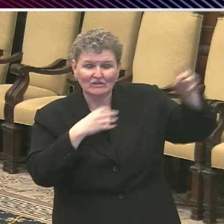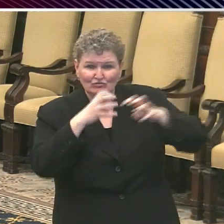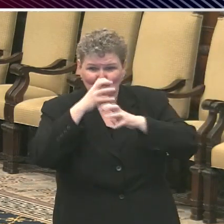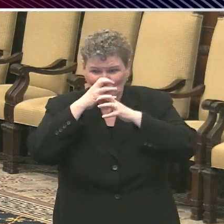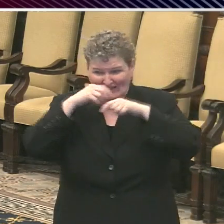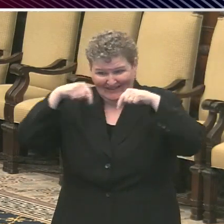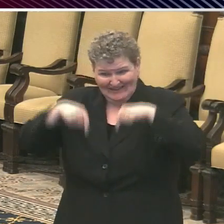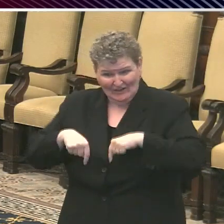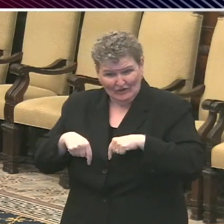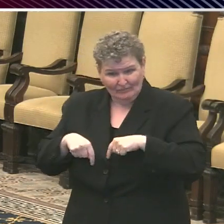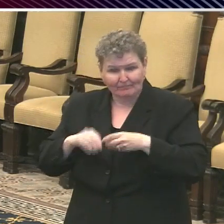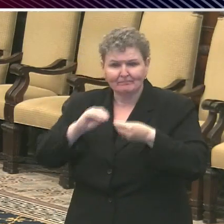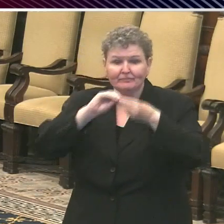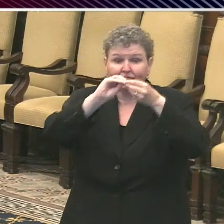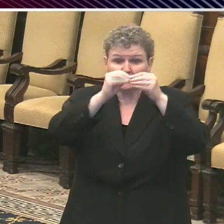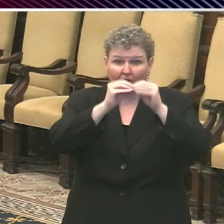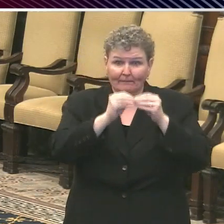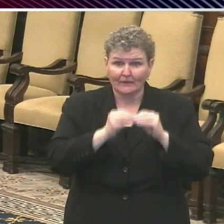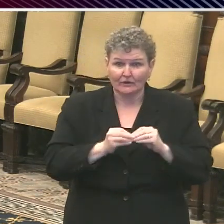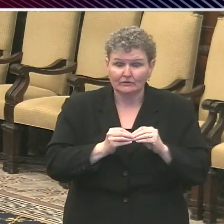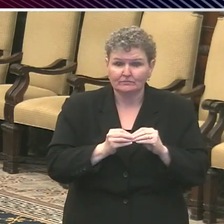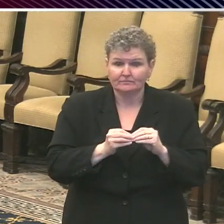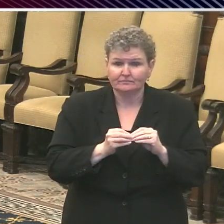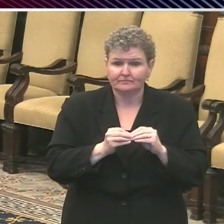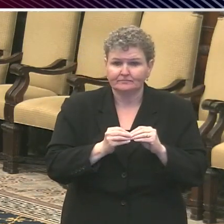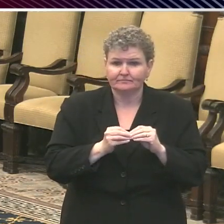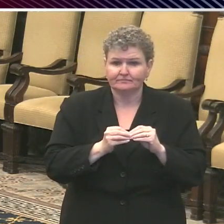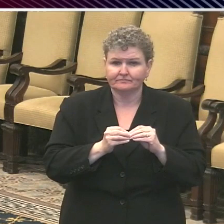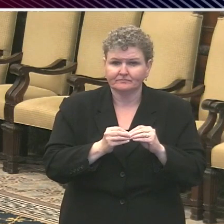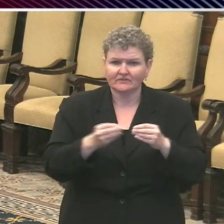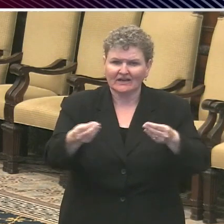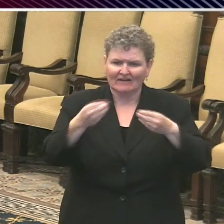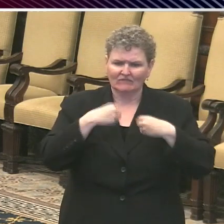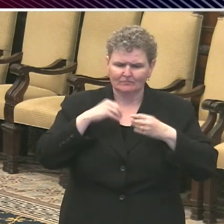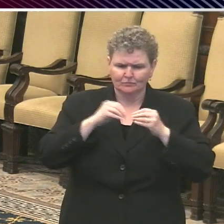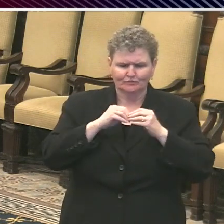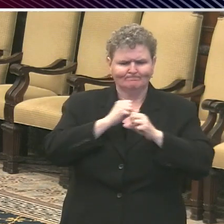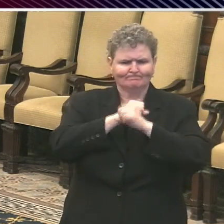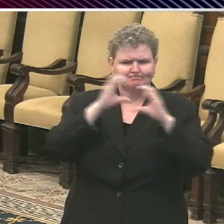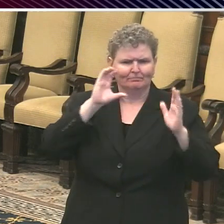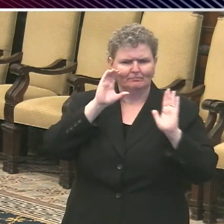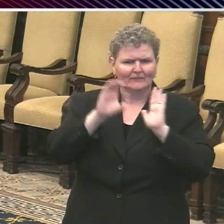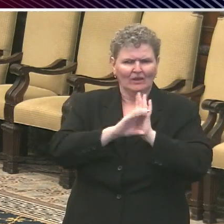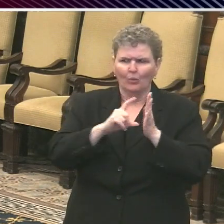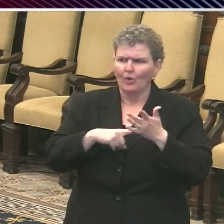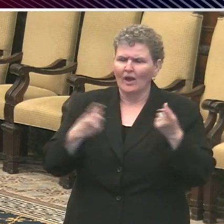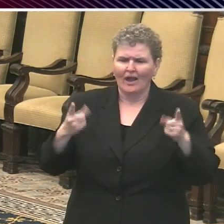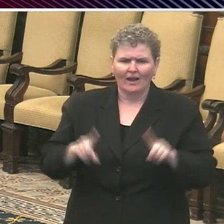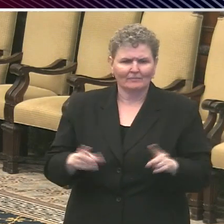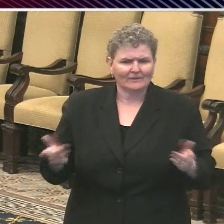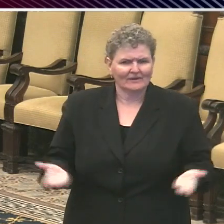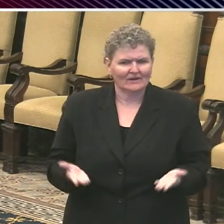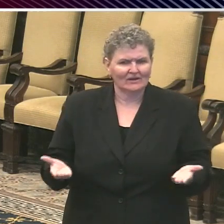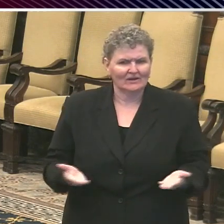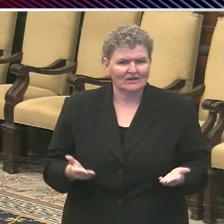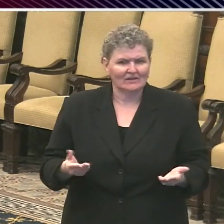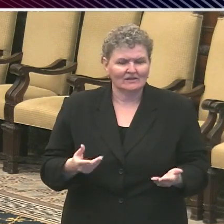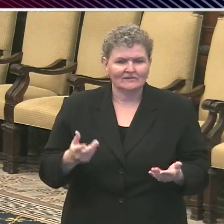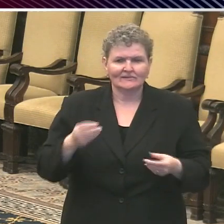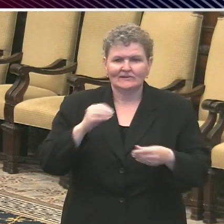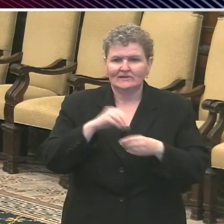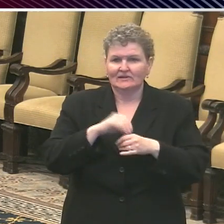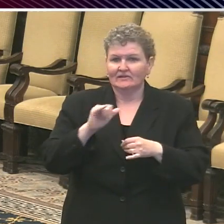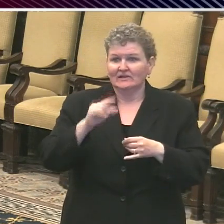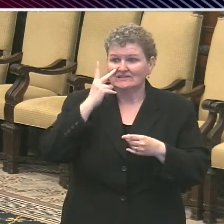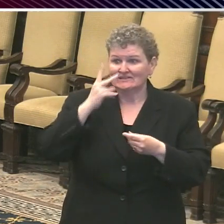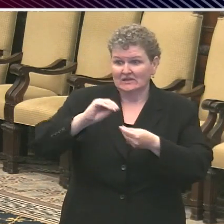Well, the metrics are going to be just a more complete picture of what's happening in Philadelphia, and we have access to data that they don't have. So I'm not sure I would describe that as